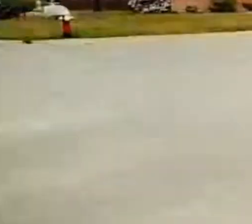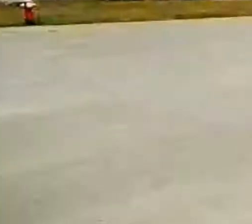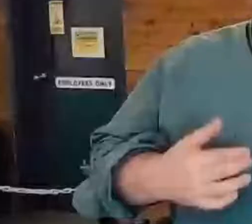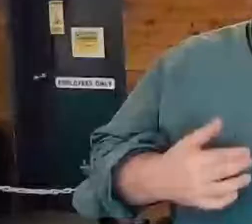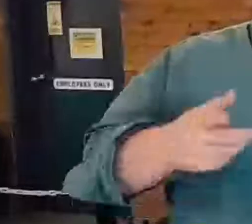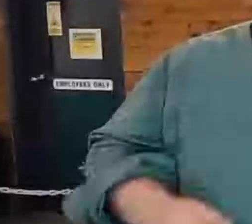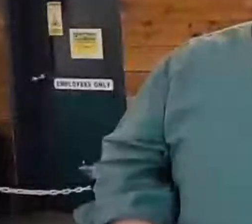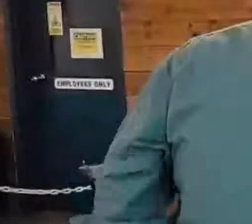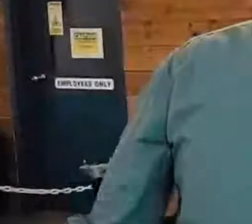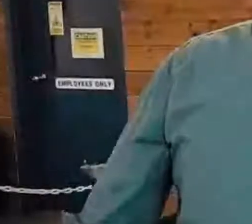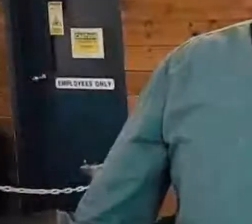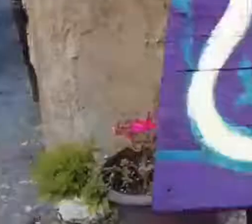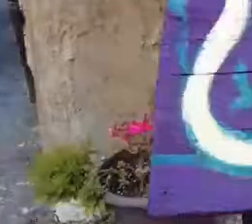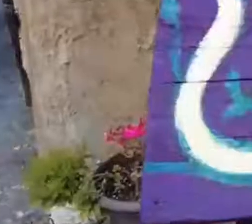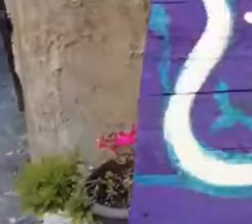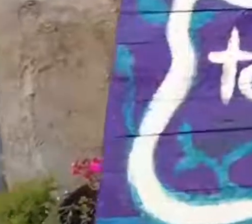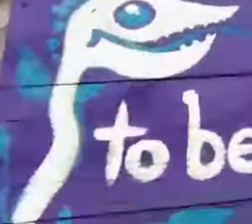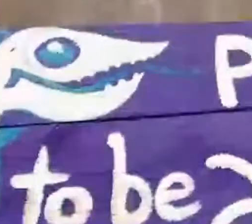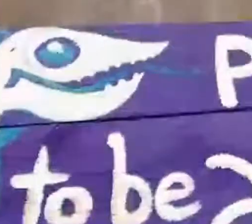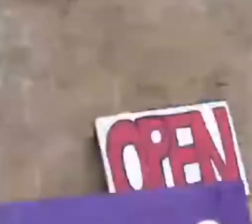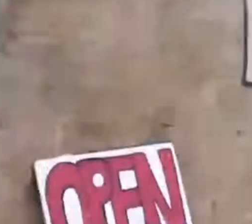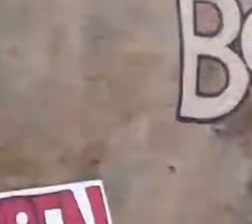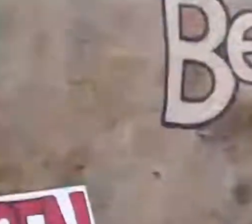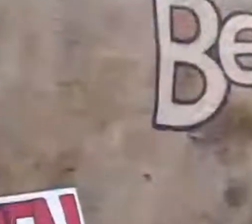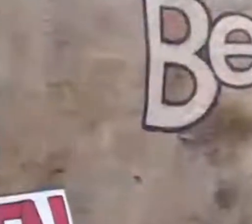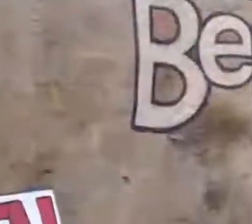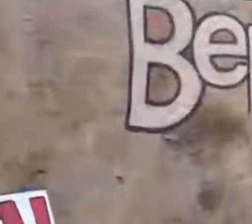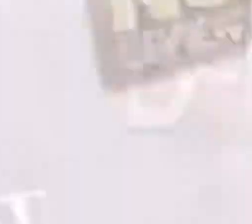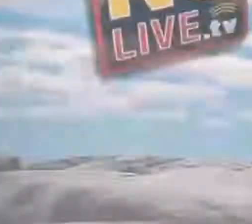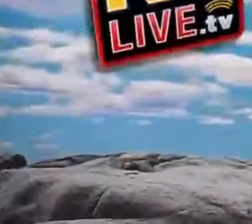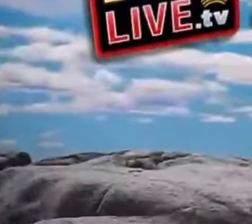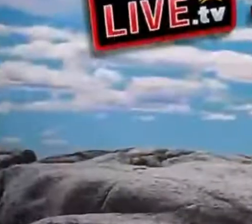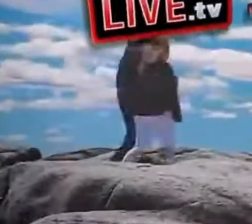I love them. You're gonna love them too. This is Brian from Minutes Live TV.